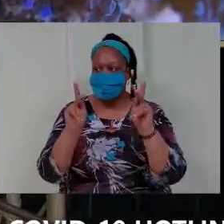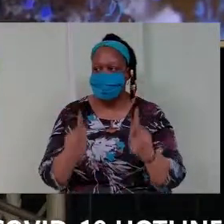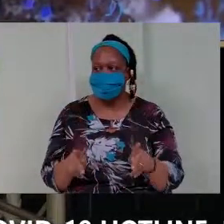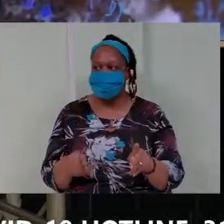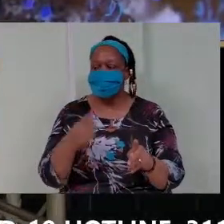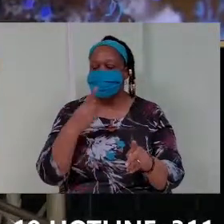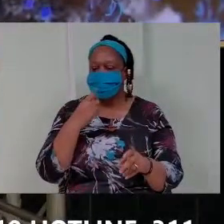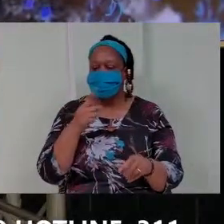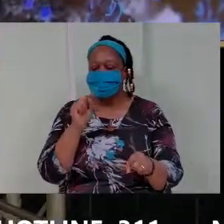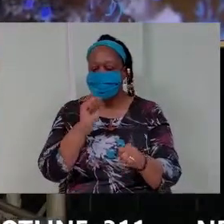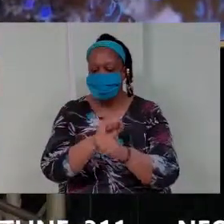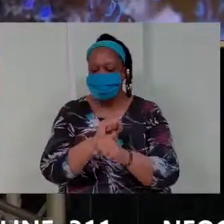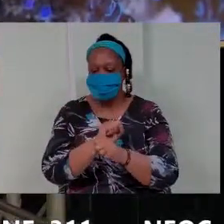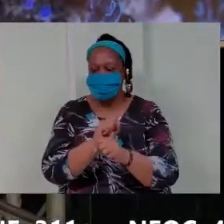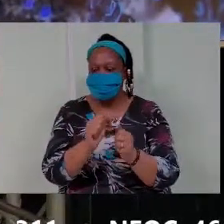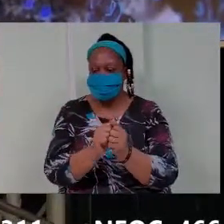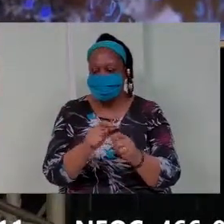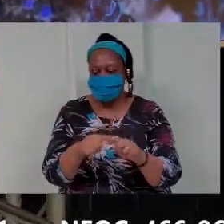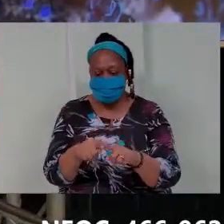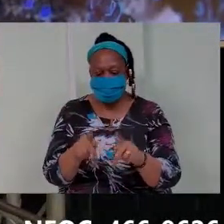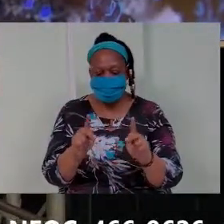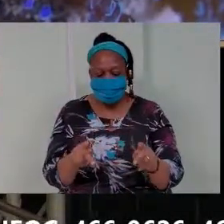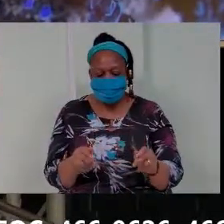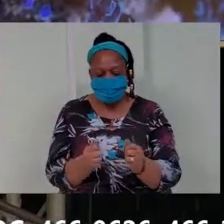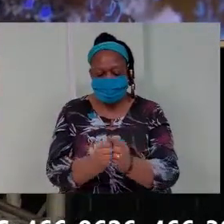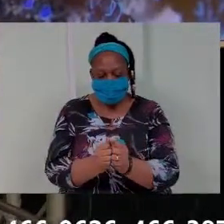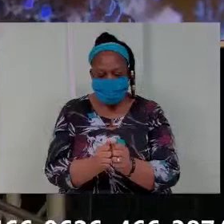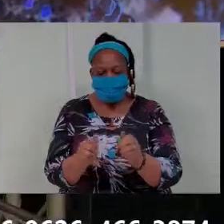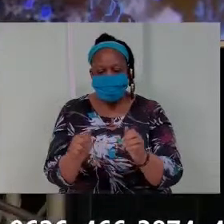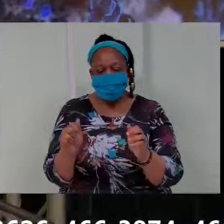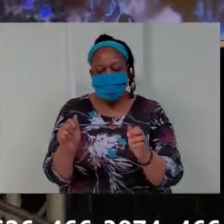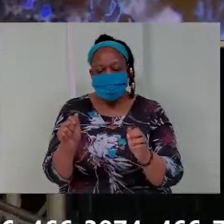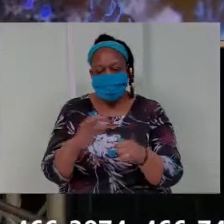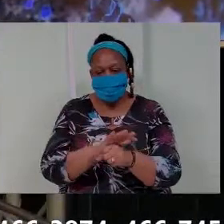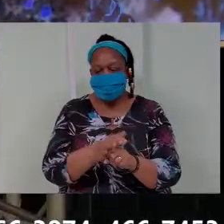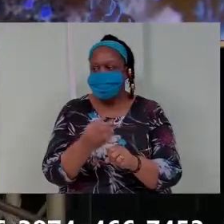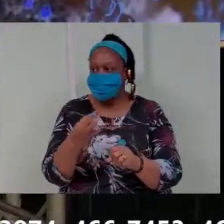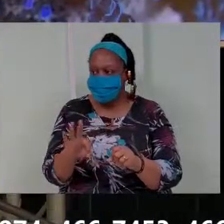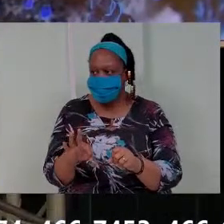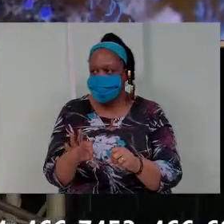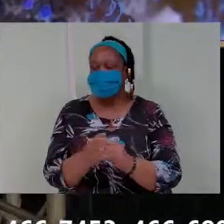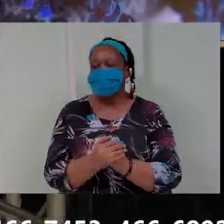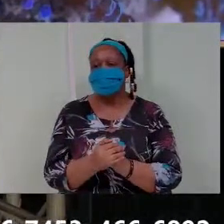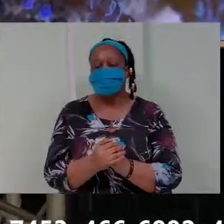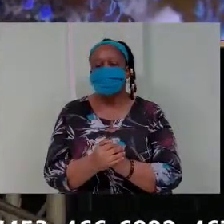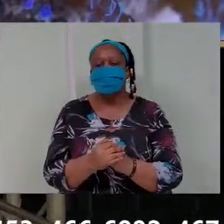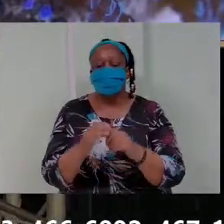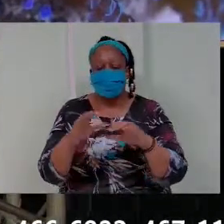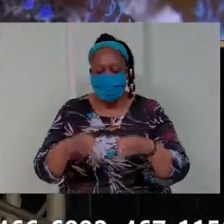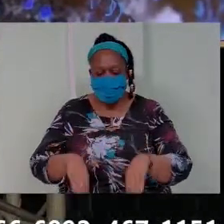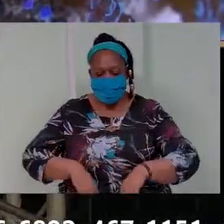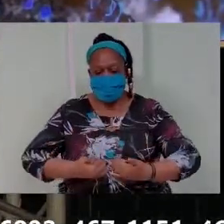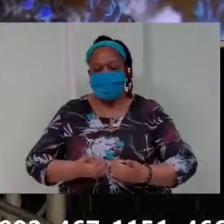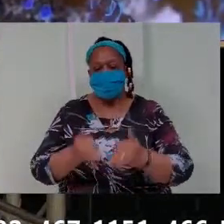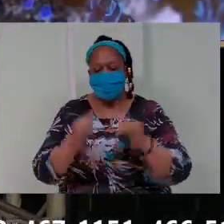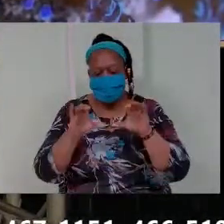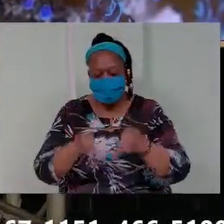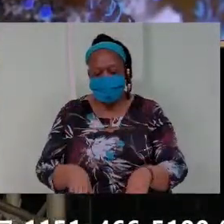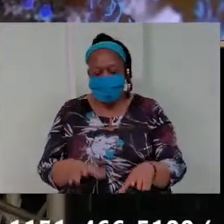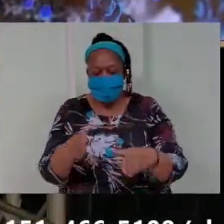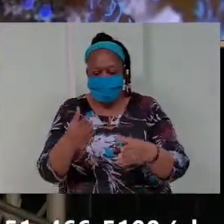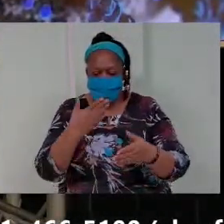Because the case, the last case, was a frontline worker.